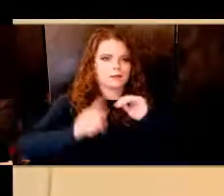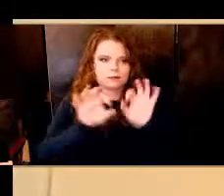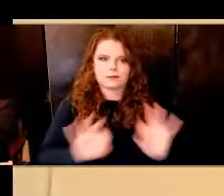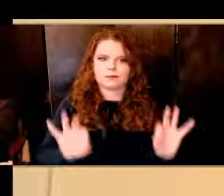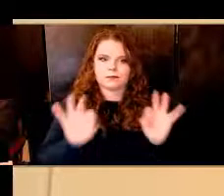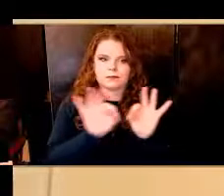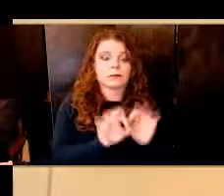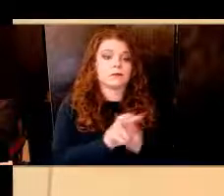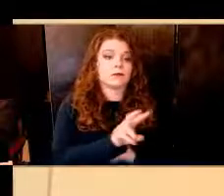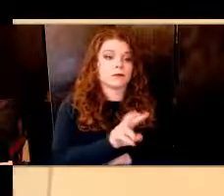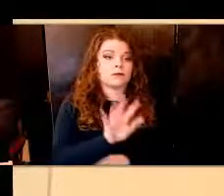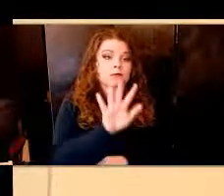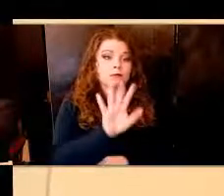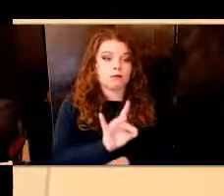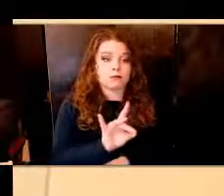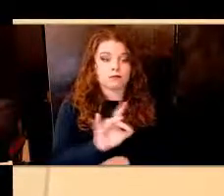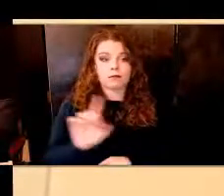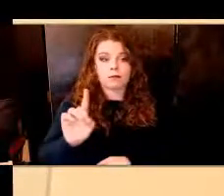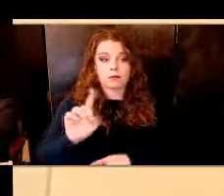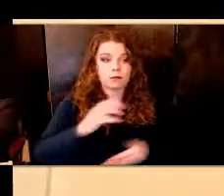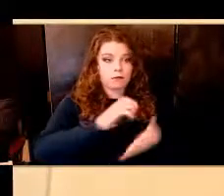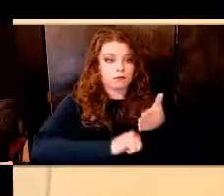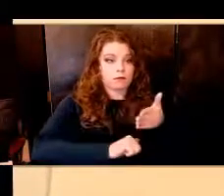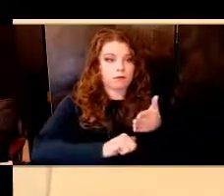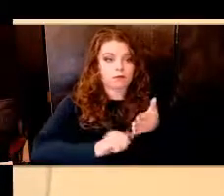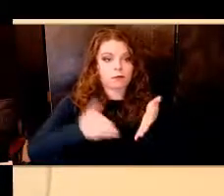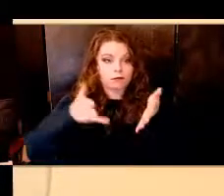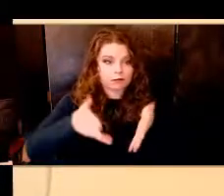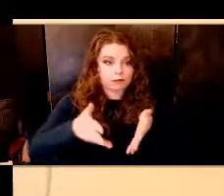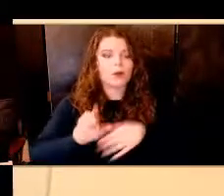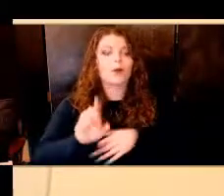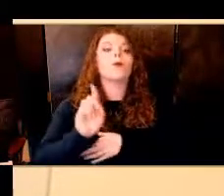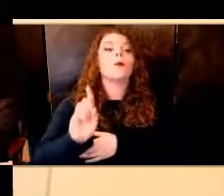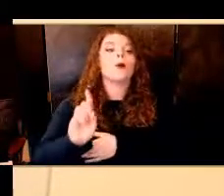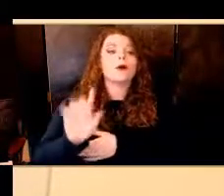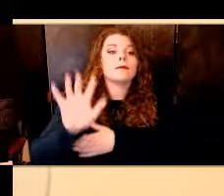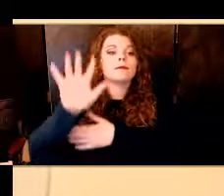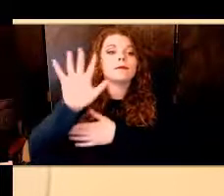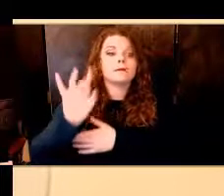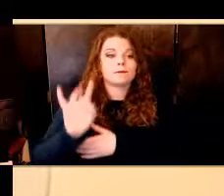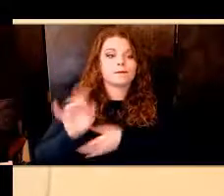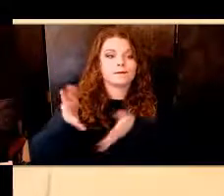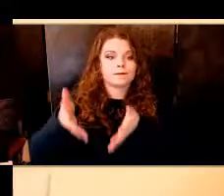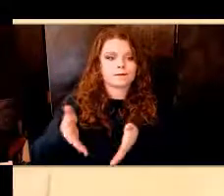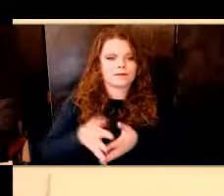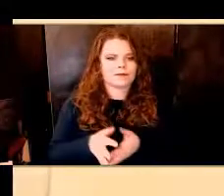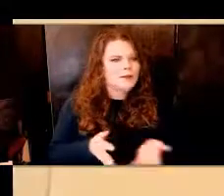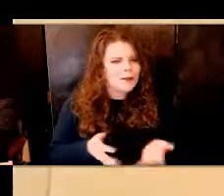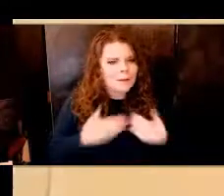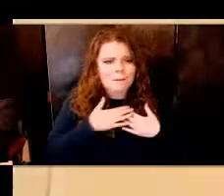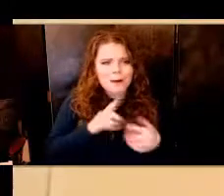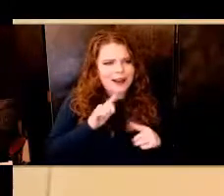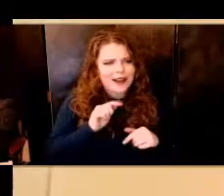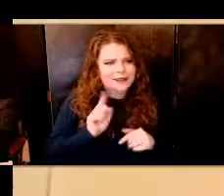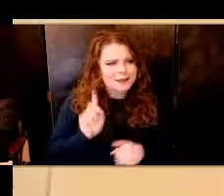5/8 minus 1, that leaves me 1 5/8. Well, 1 5/8 was my answer up